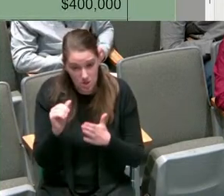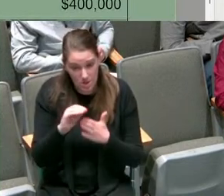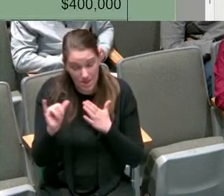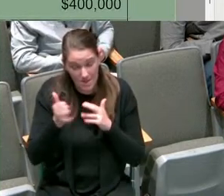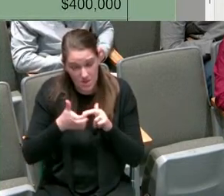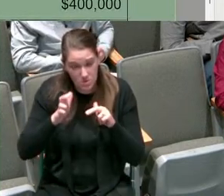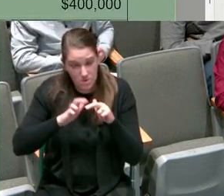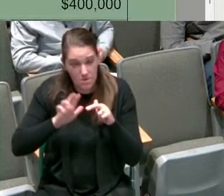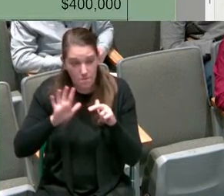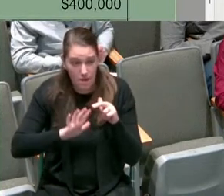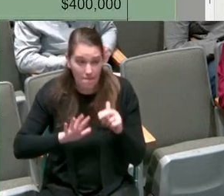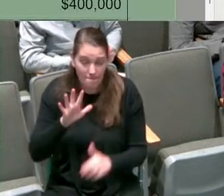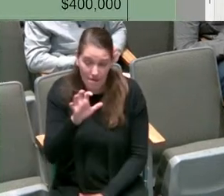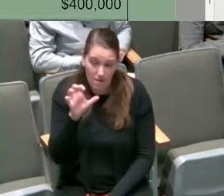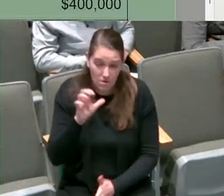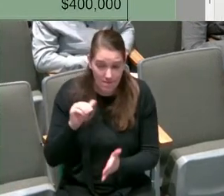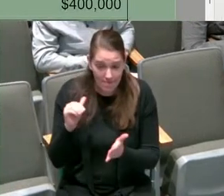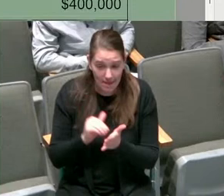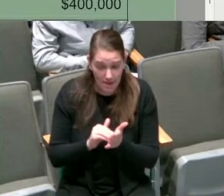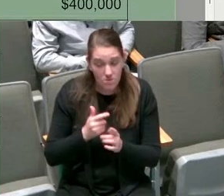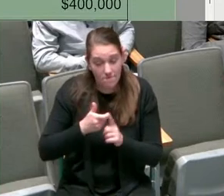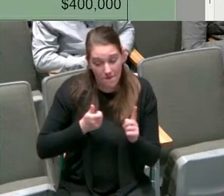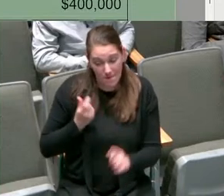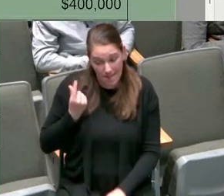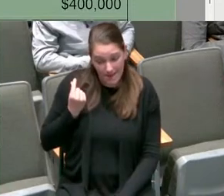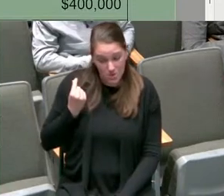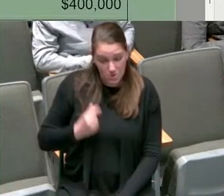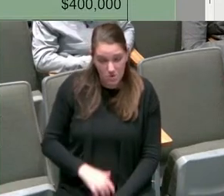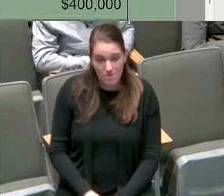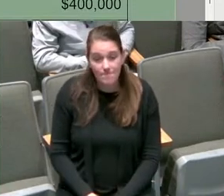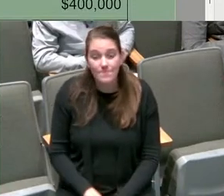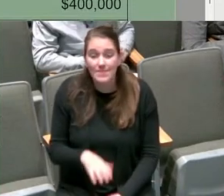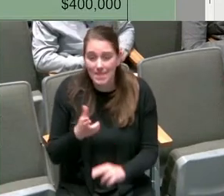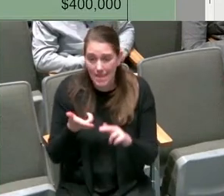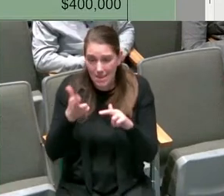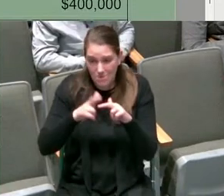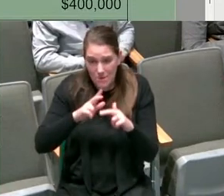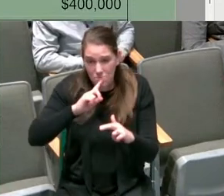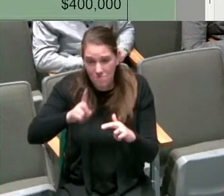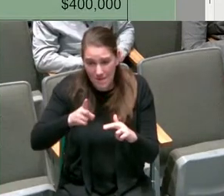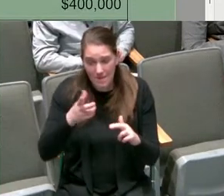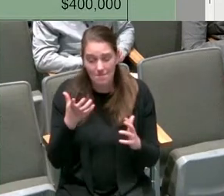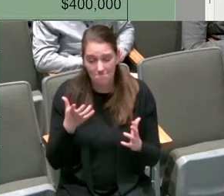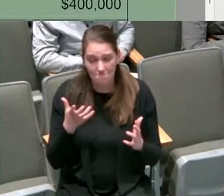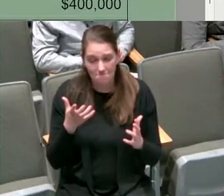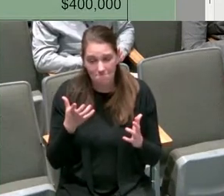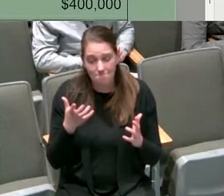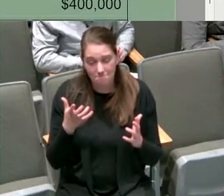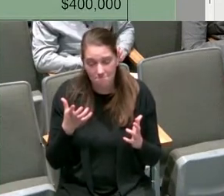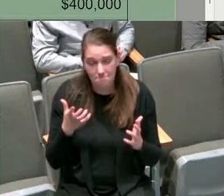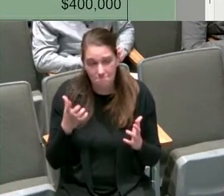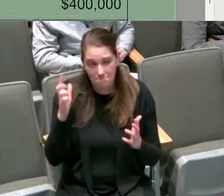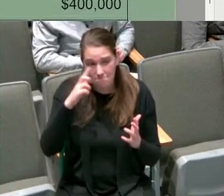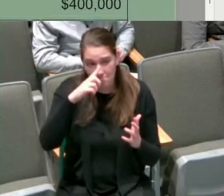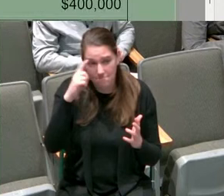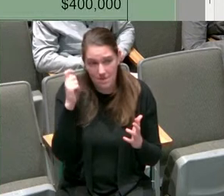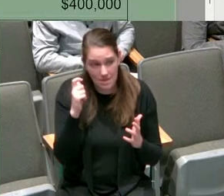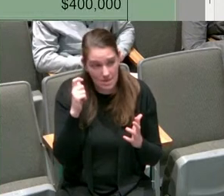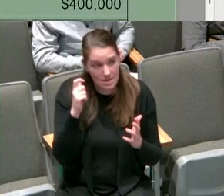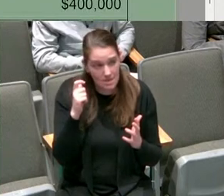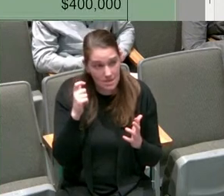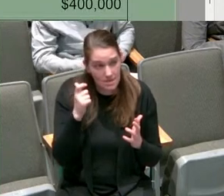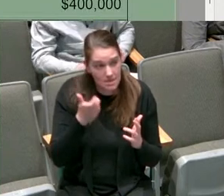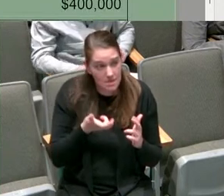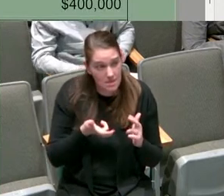500 000 from the previous year and the increase really comes from the increase in circuit breaker